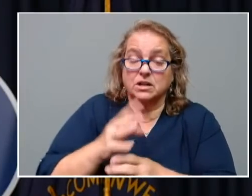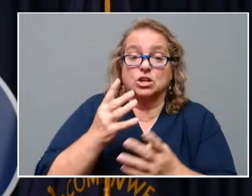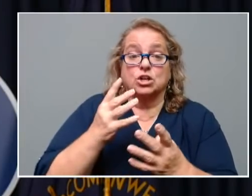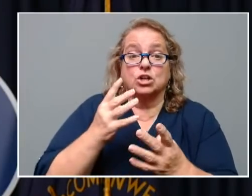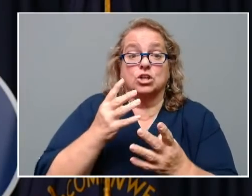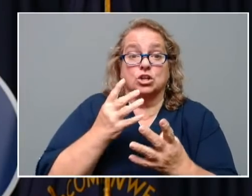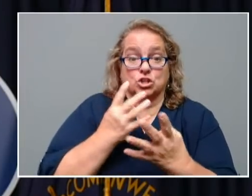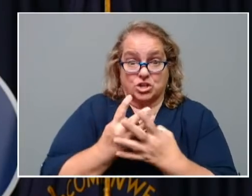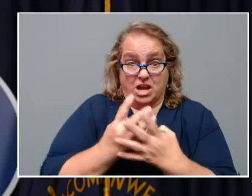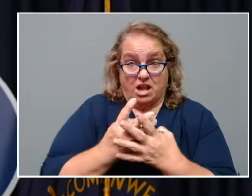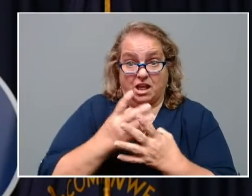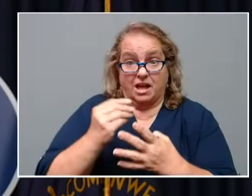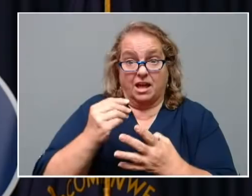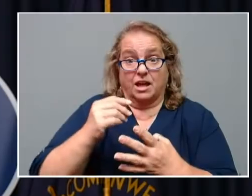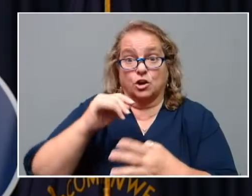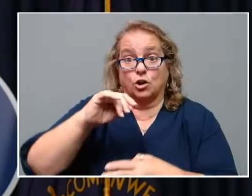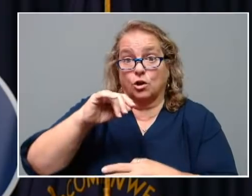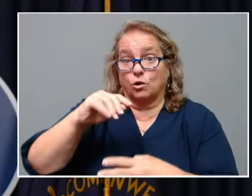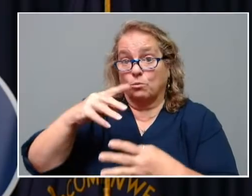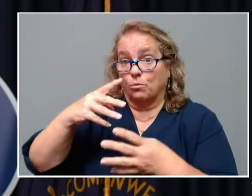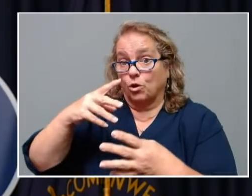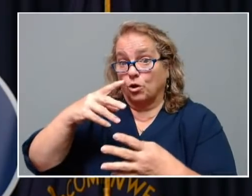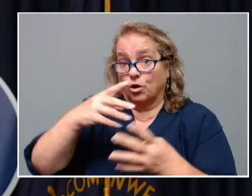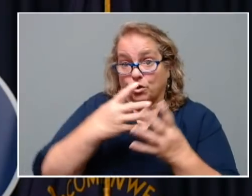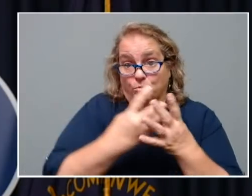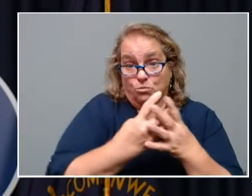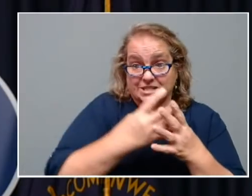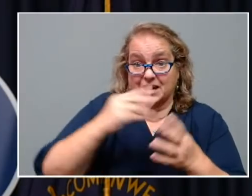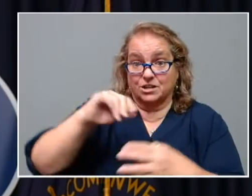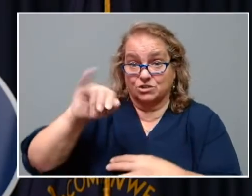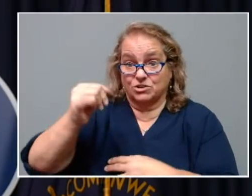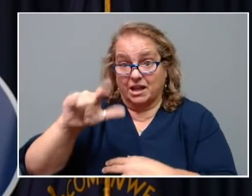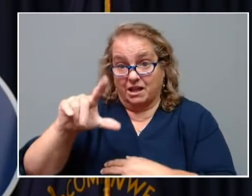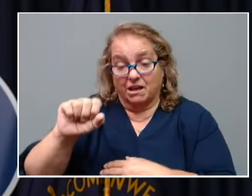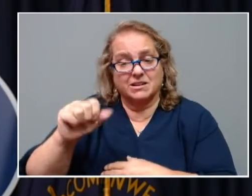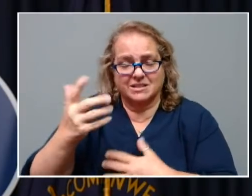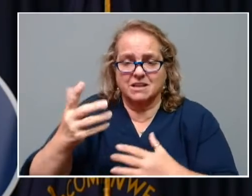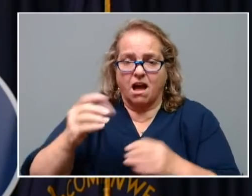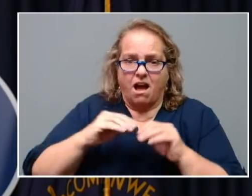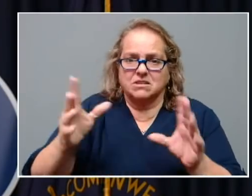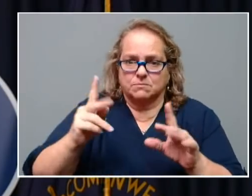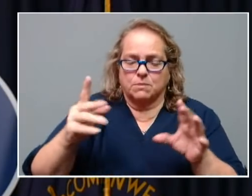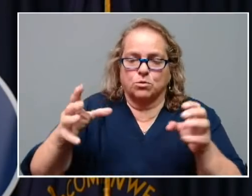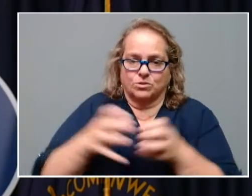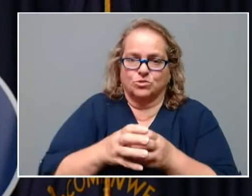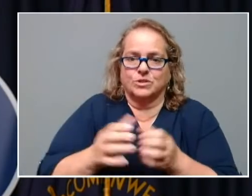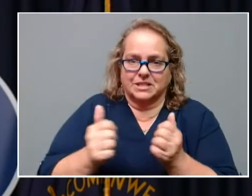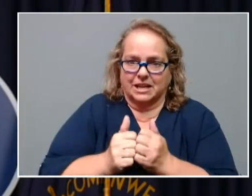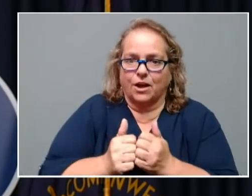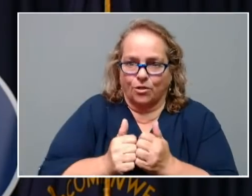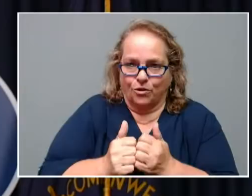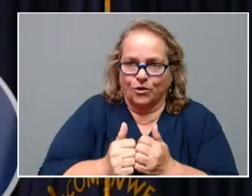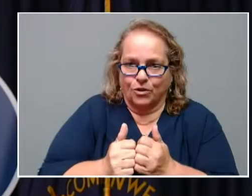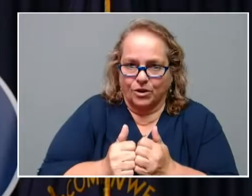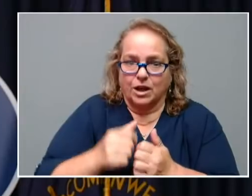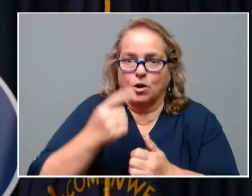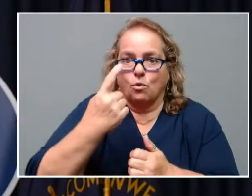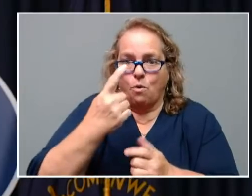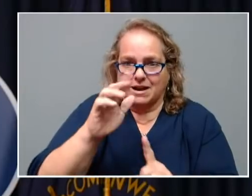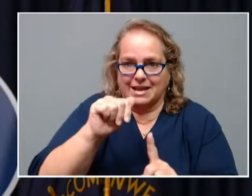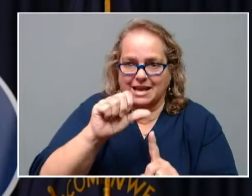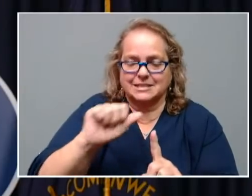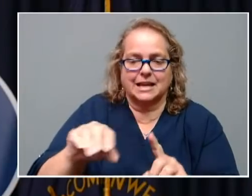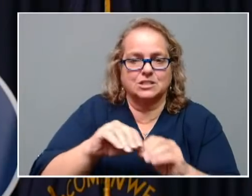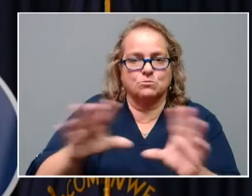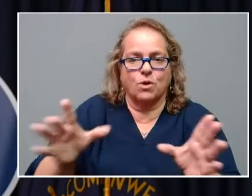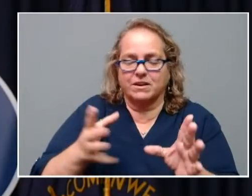settings where people are close together. And as we saw, especially during the previous surges, one case can spread very, very quickly, and it